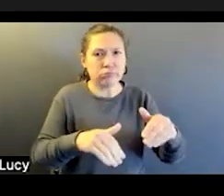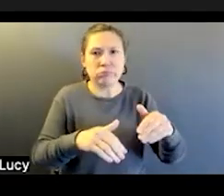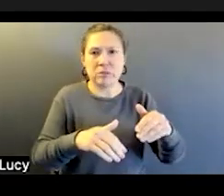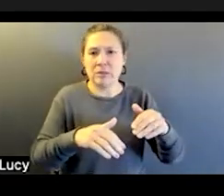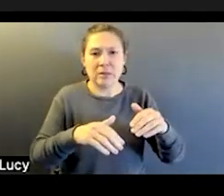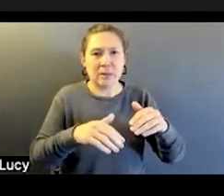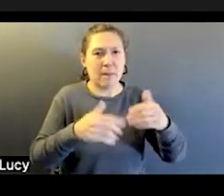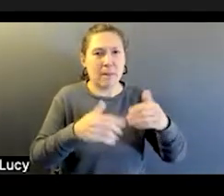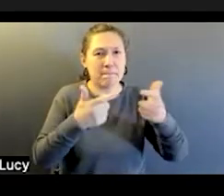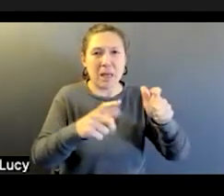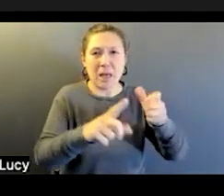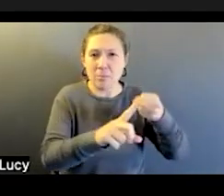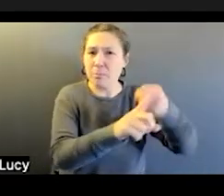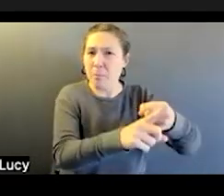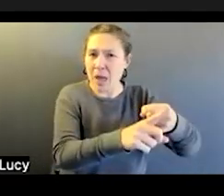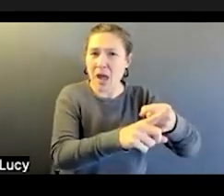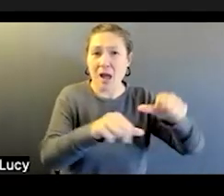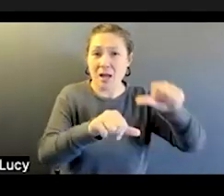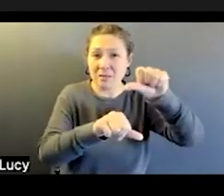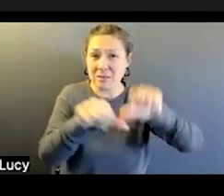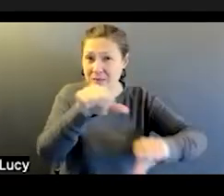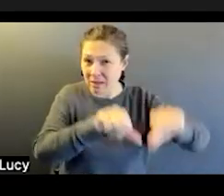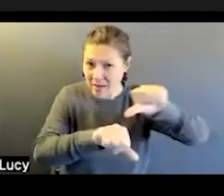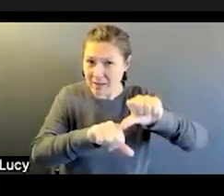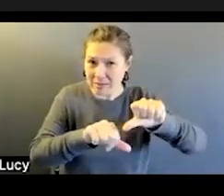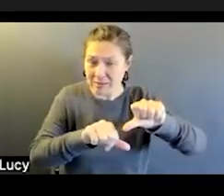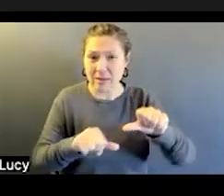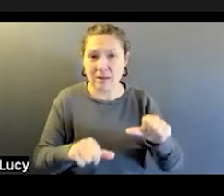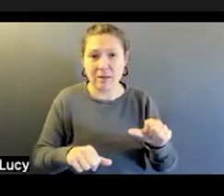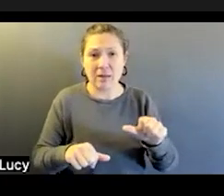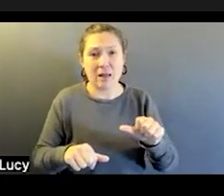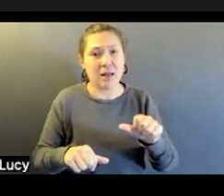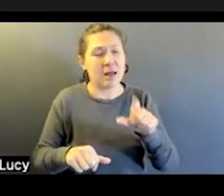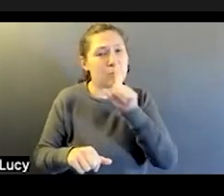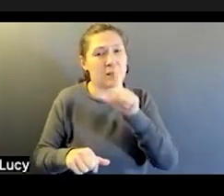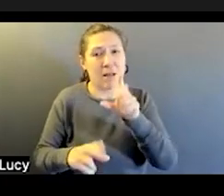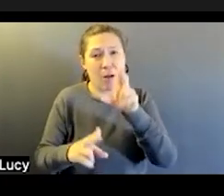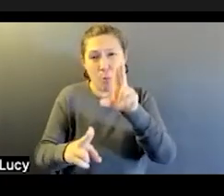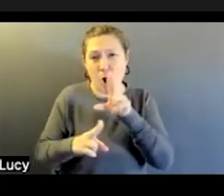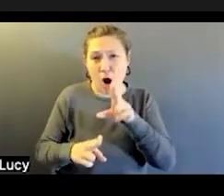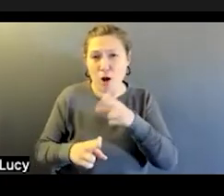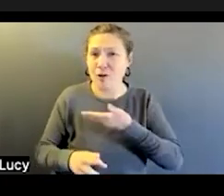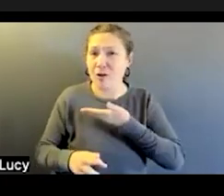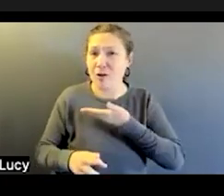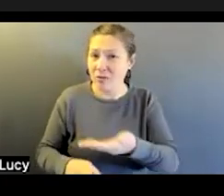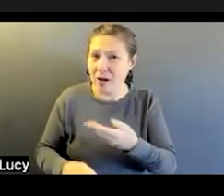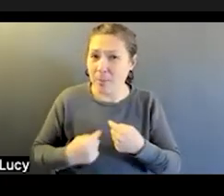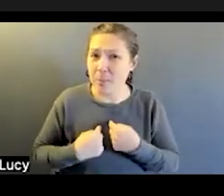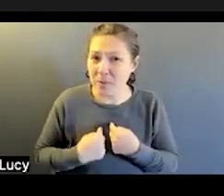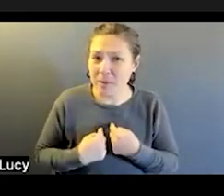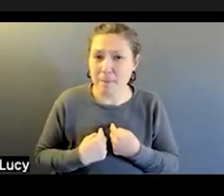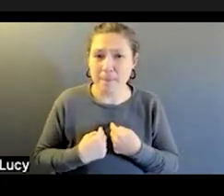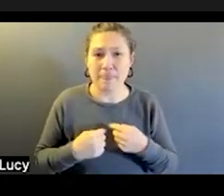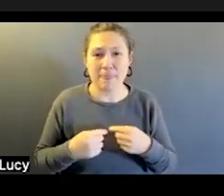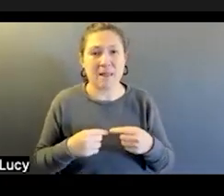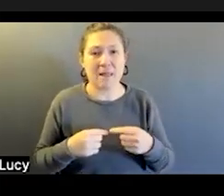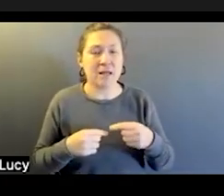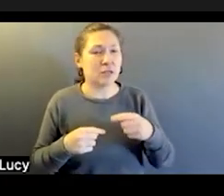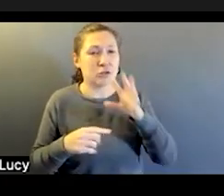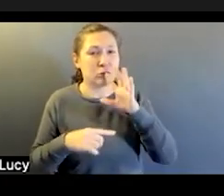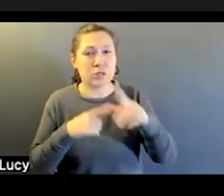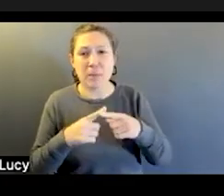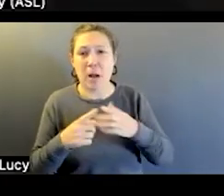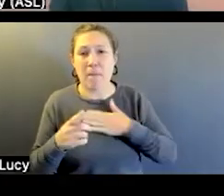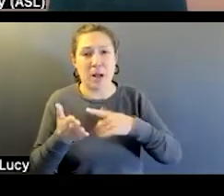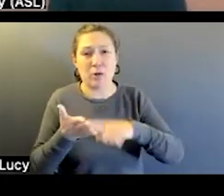and I might say, I'm very flattered by your invite, even to tell a bit of my research in such a